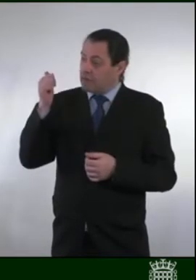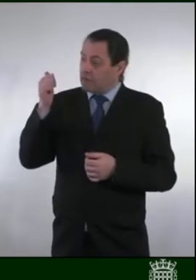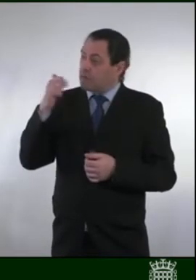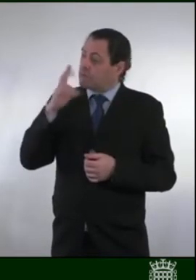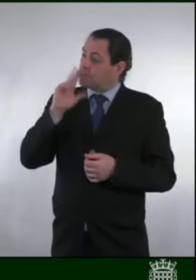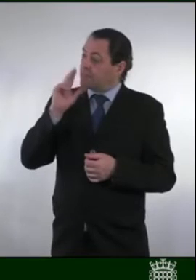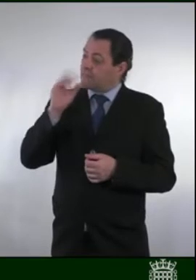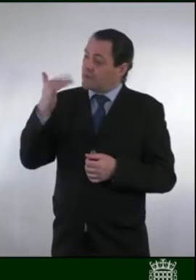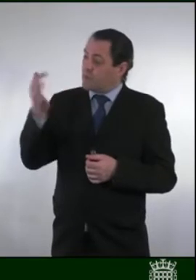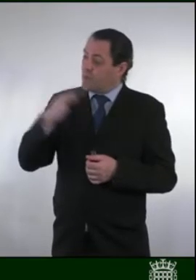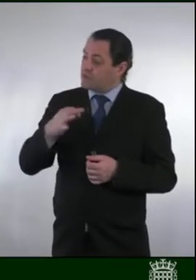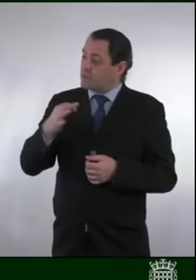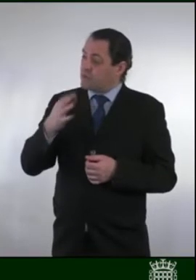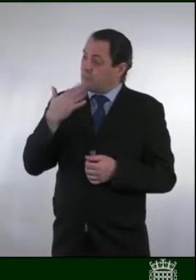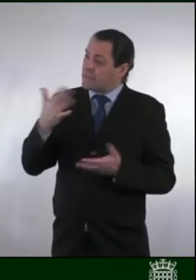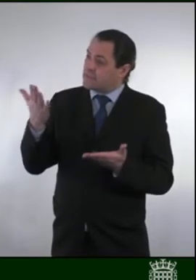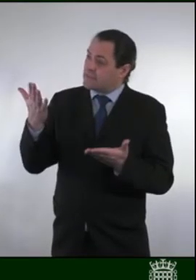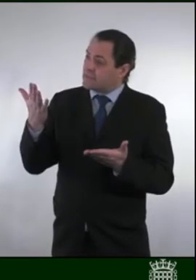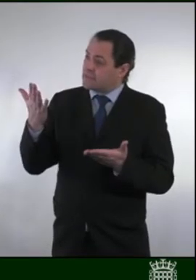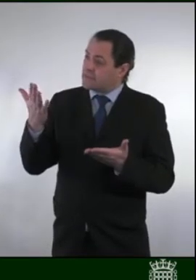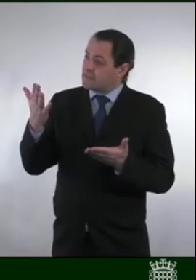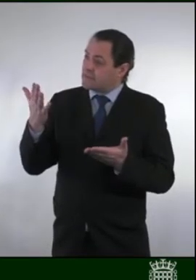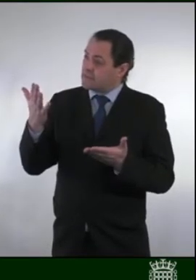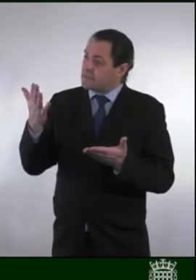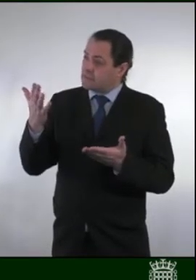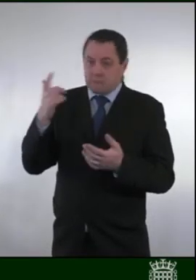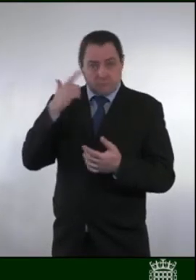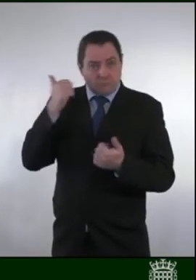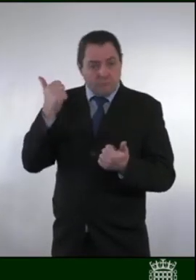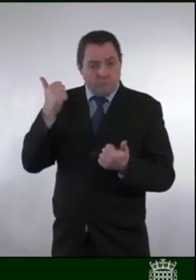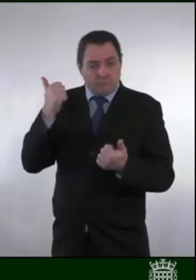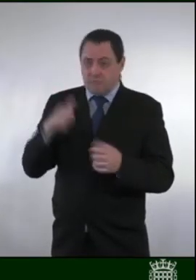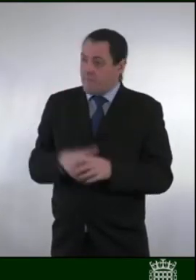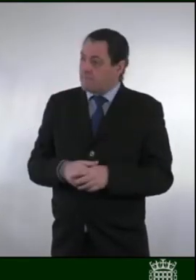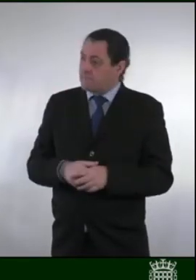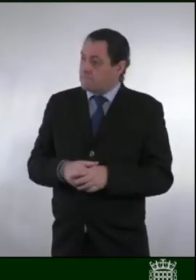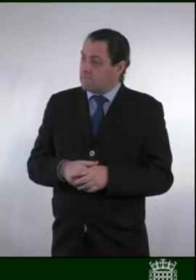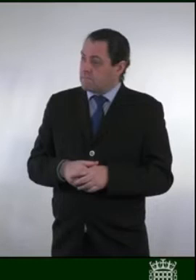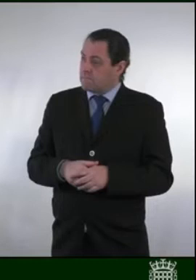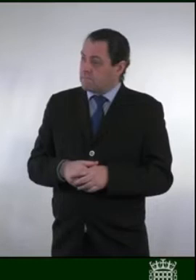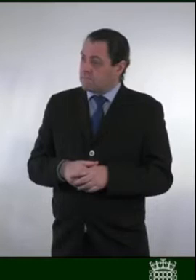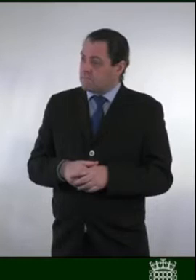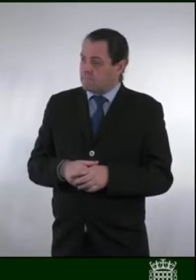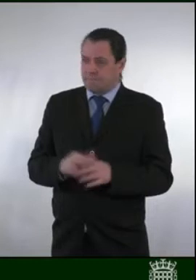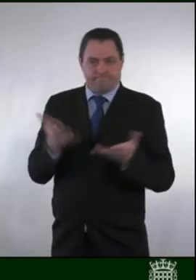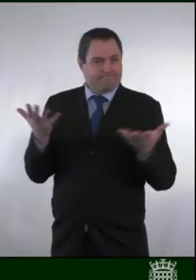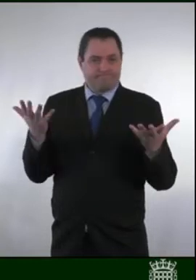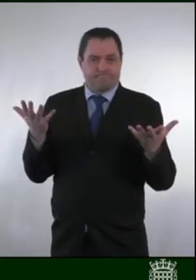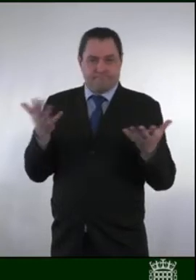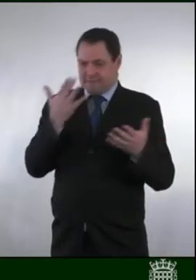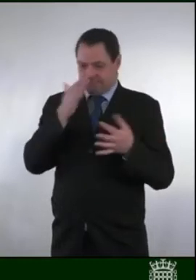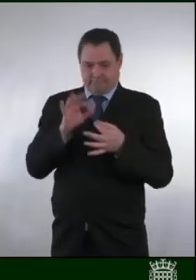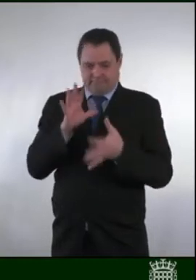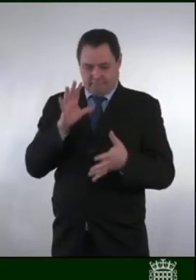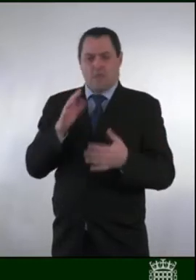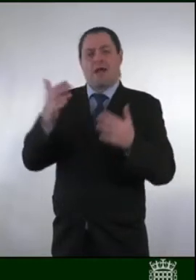Speak. Get the question. The Prime Minister's desperate. Can you hear me? It's not working. We'll now